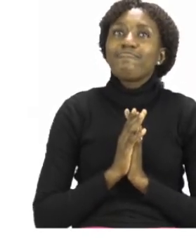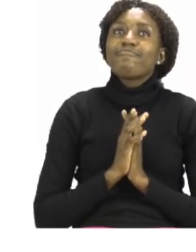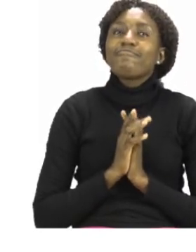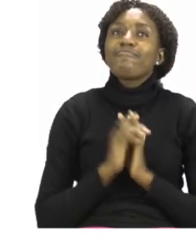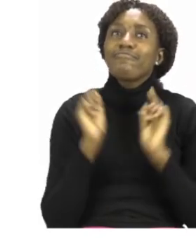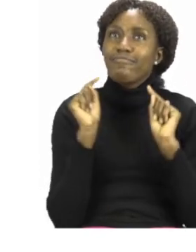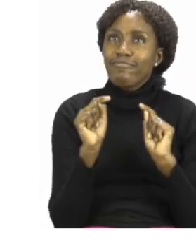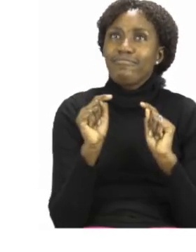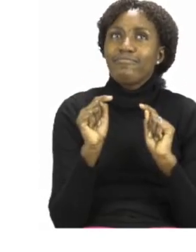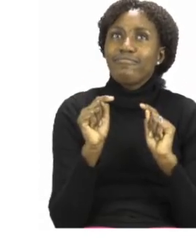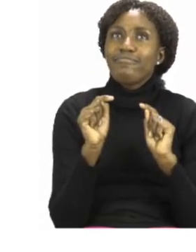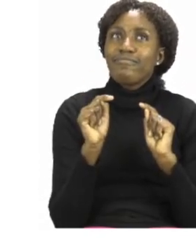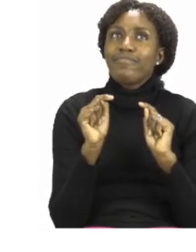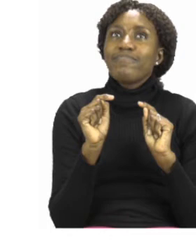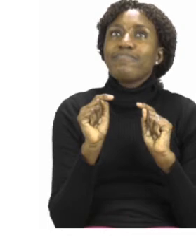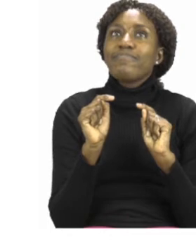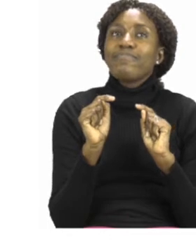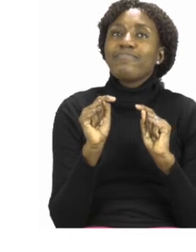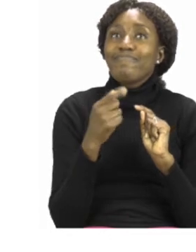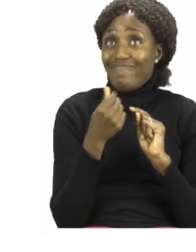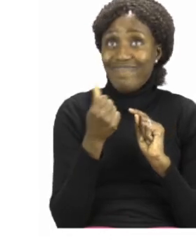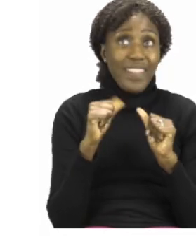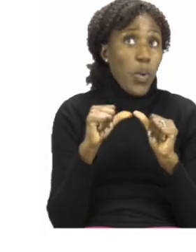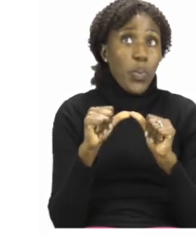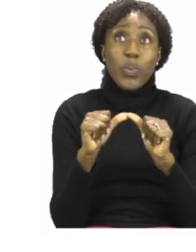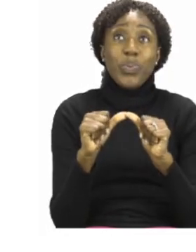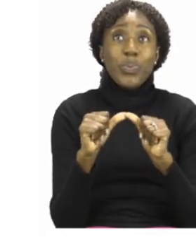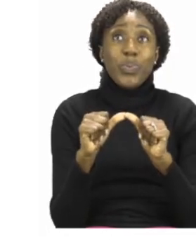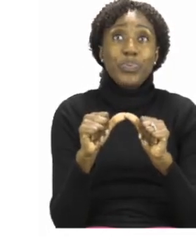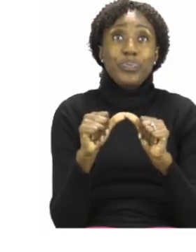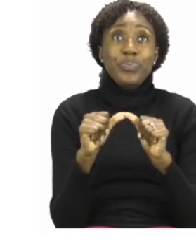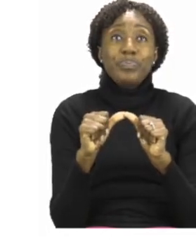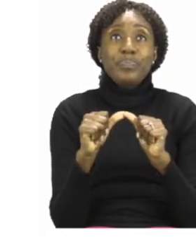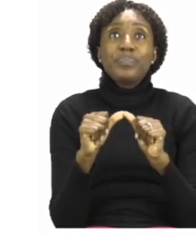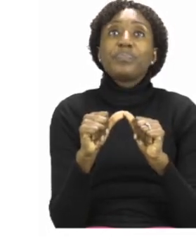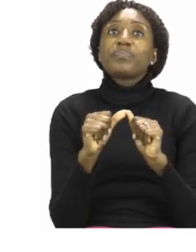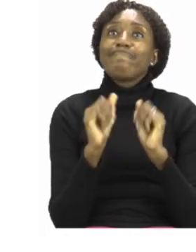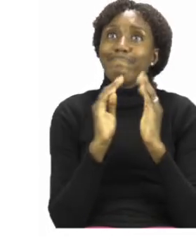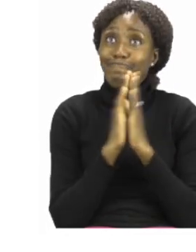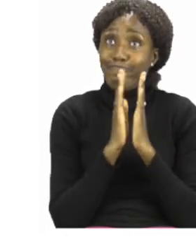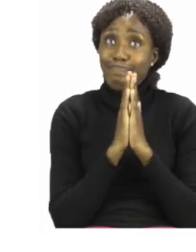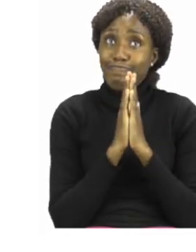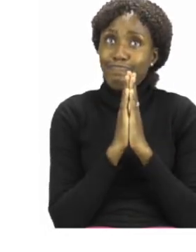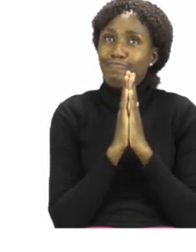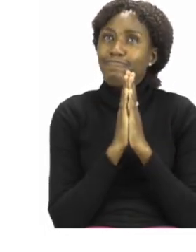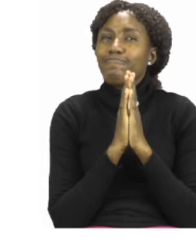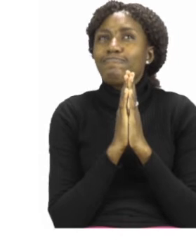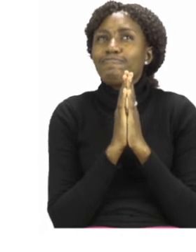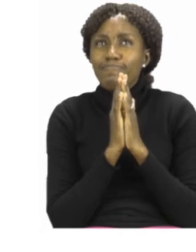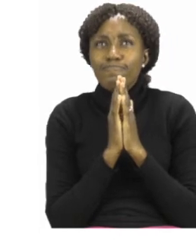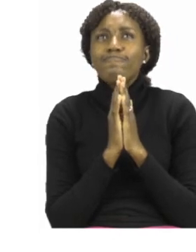going to be continuing with our money. For this page, boys and girls, we are going to